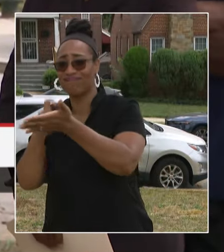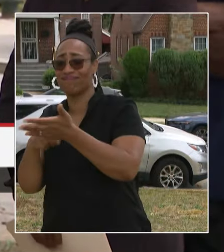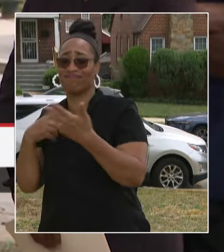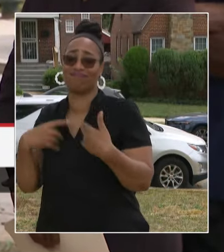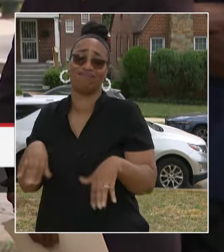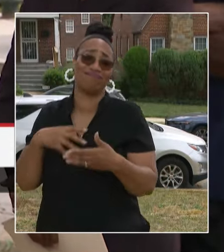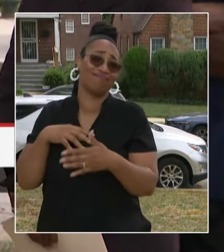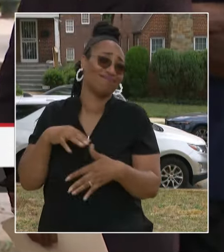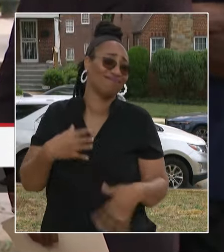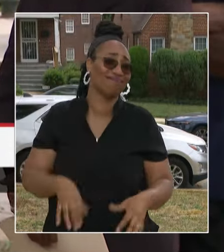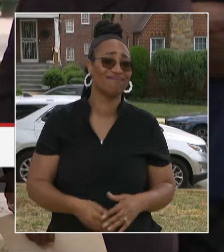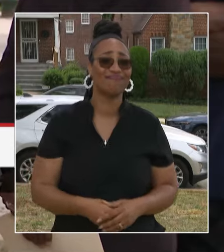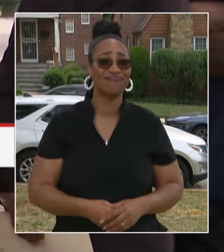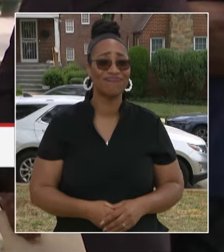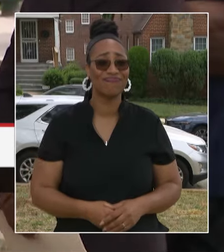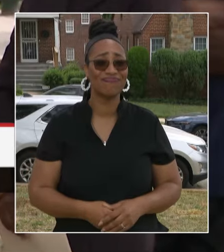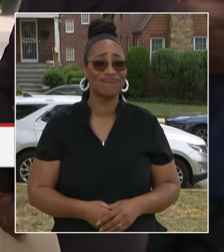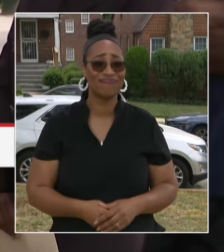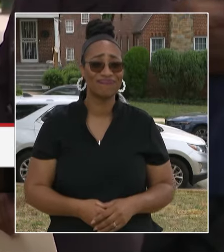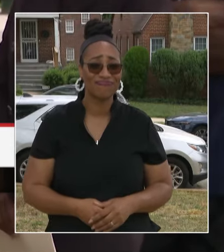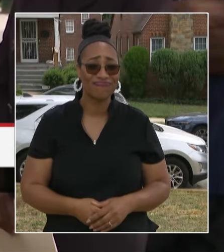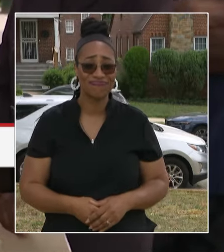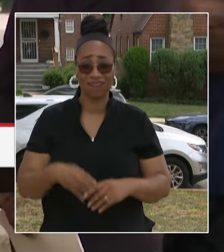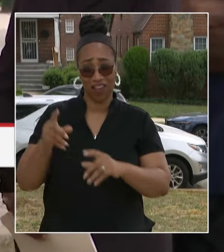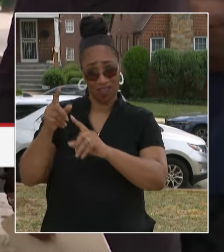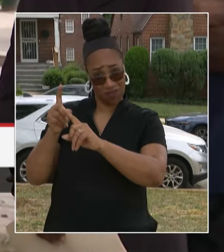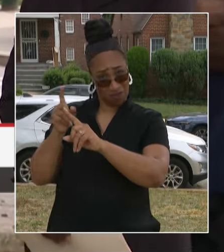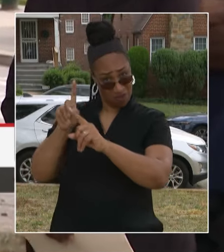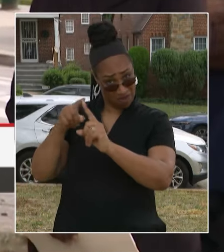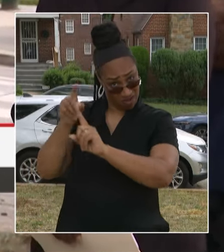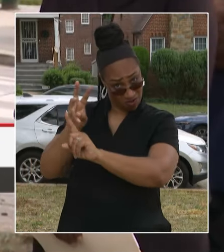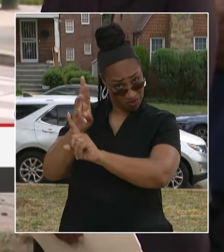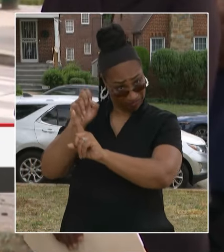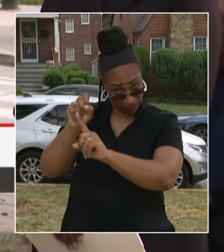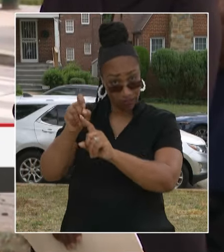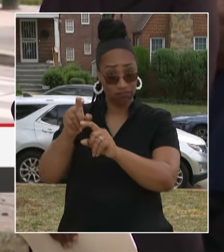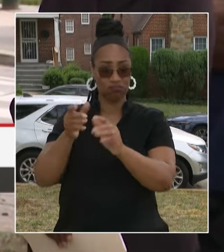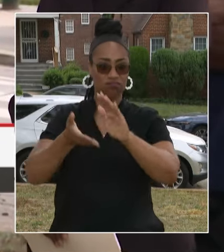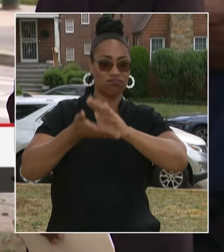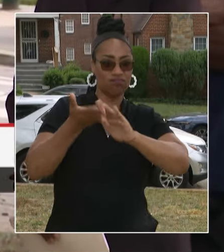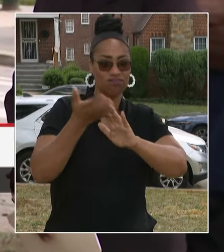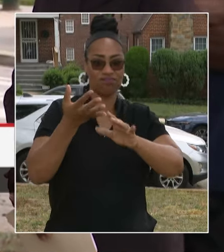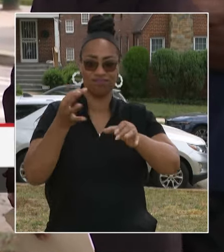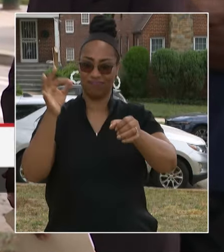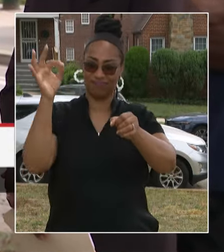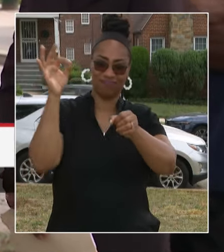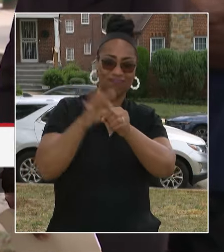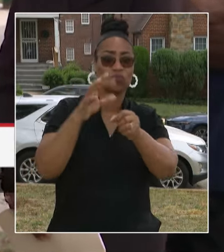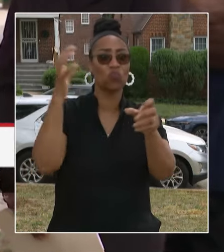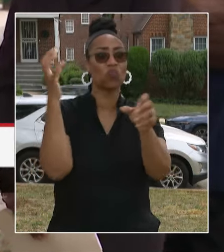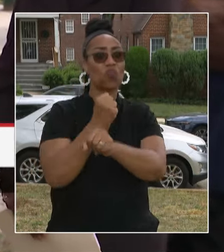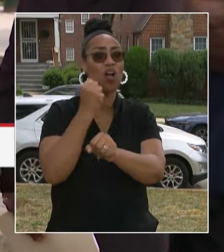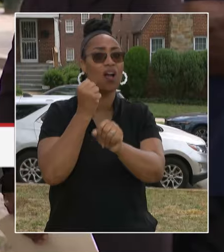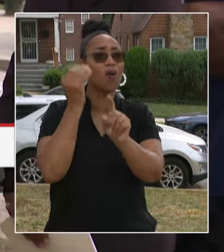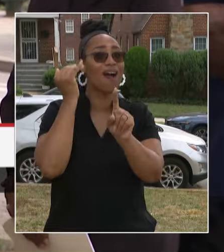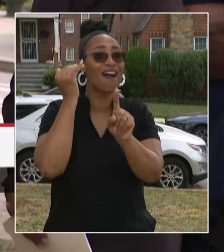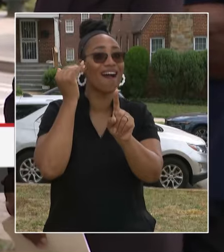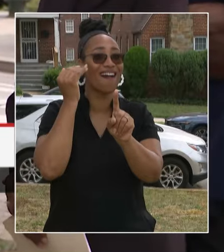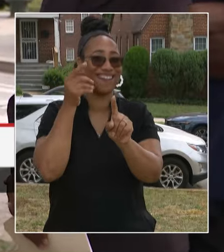firefighters with him. You know, we did. And I said we have I guess